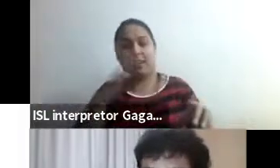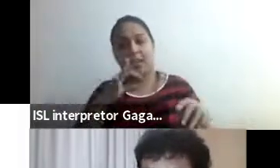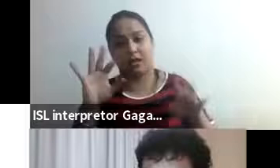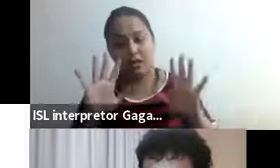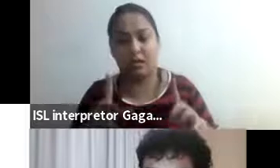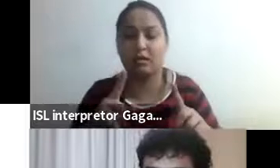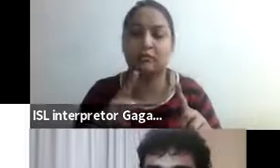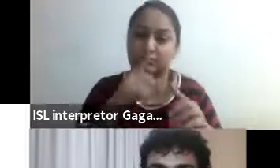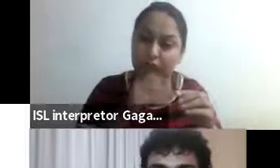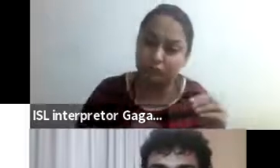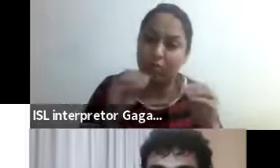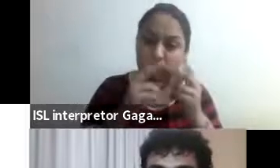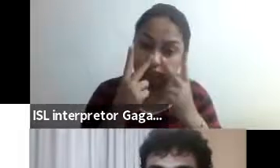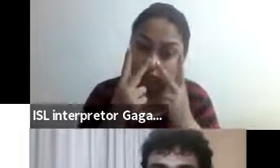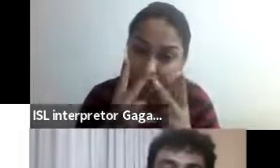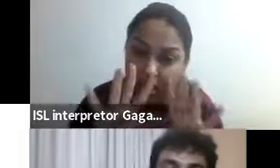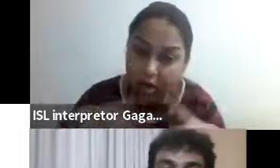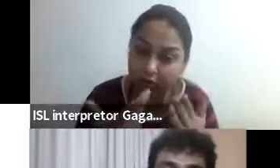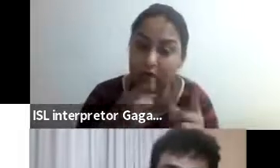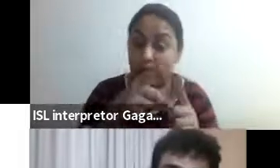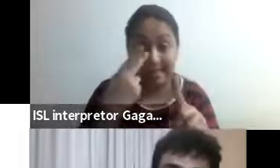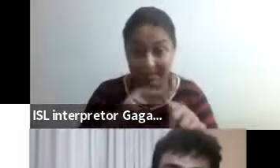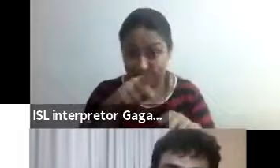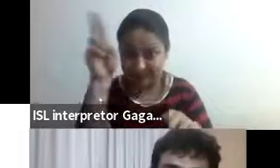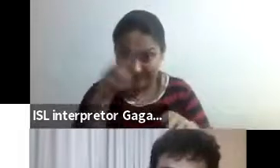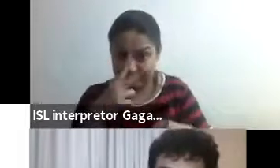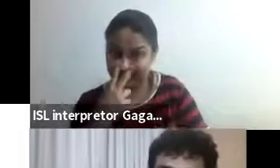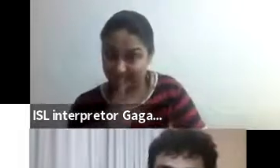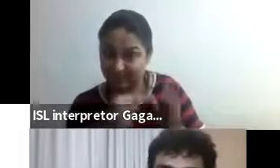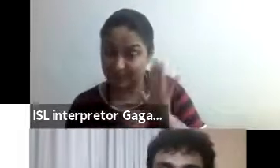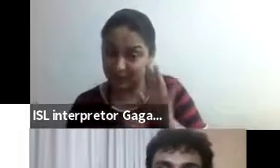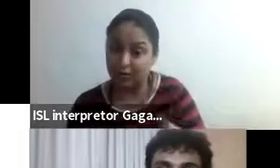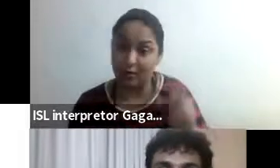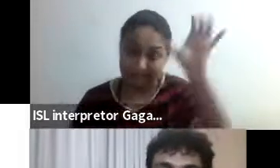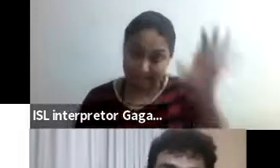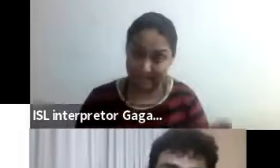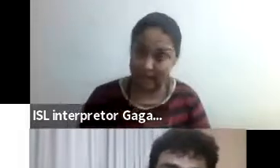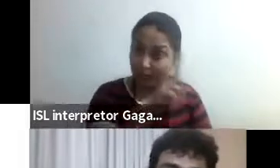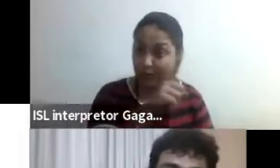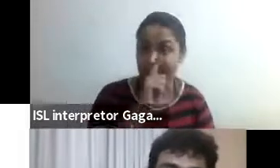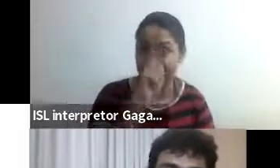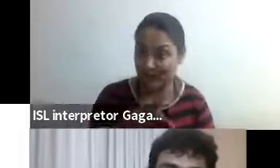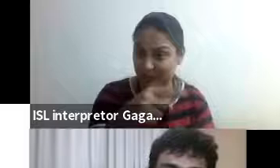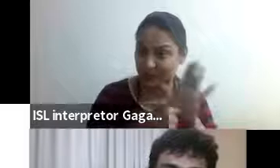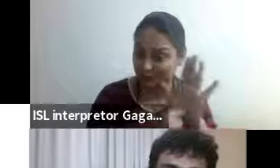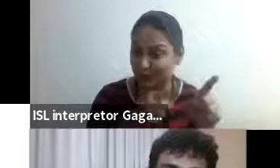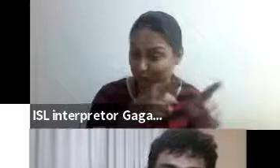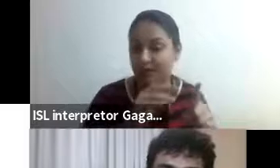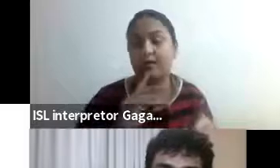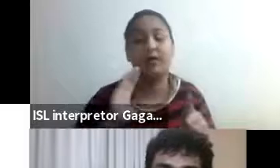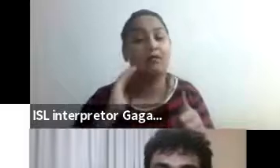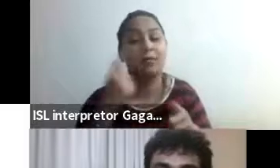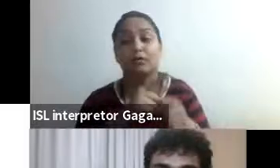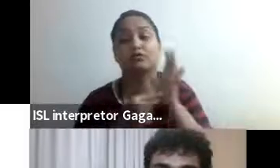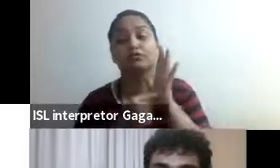a while to get a sense of it. If you recall the paintings that Shrey showed you in part one, where we showed